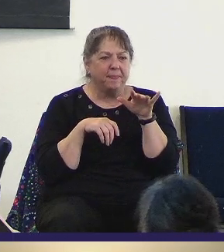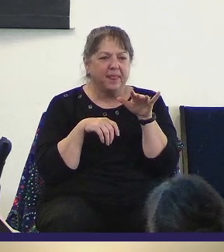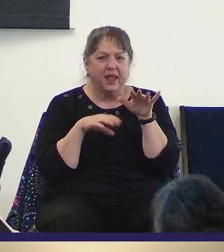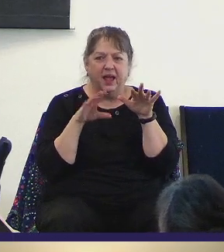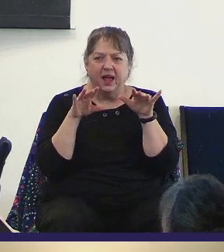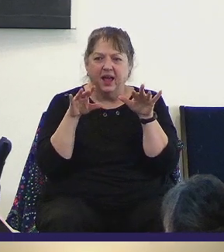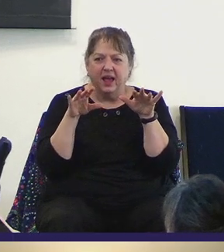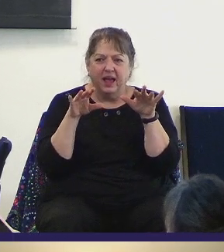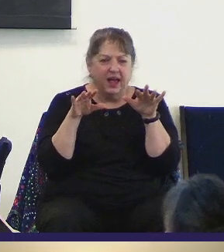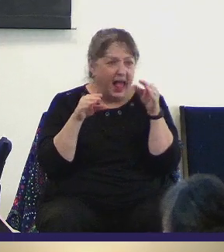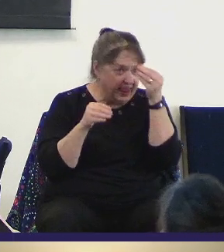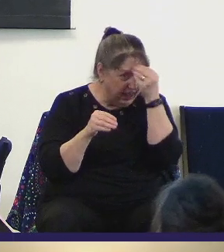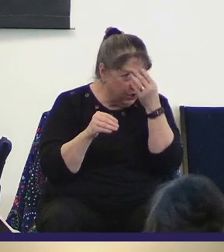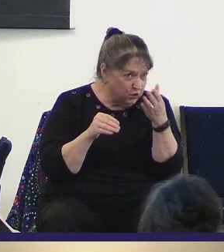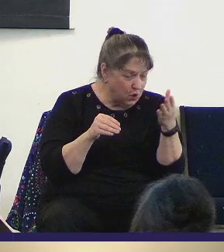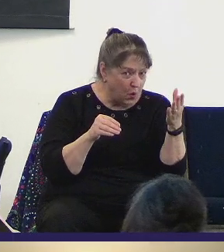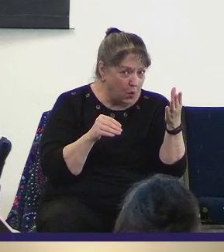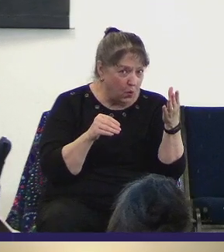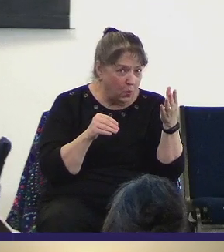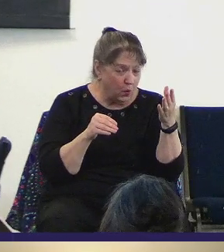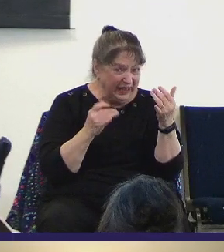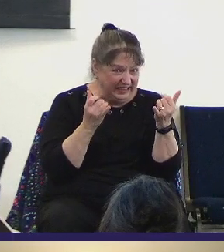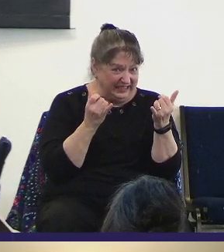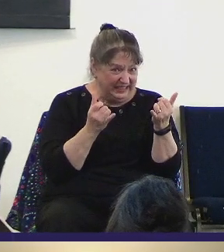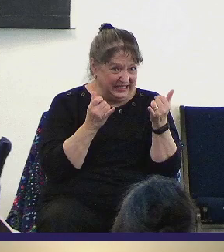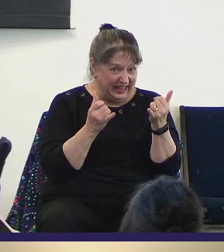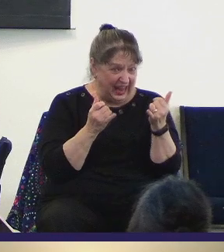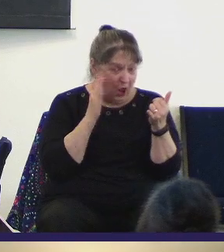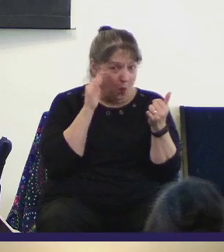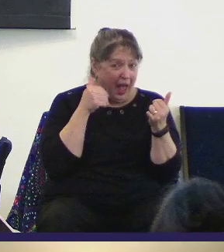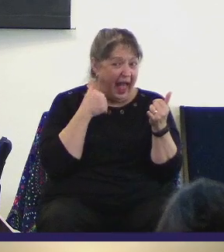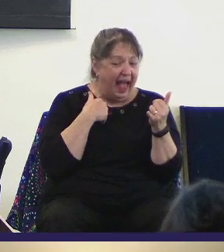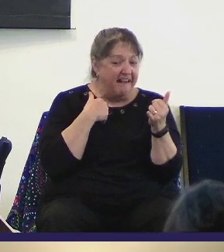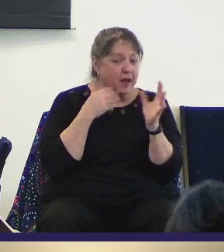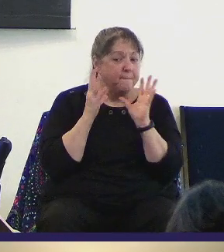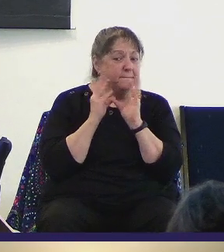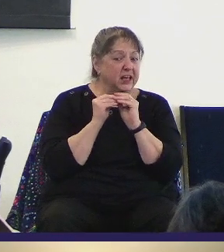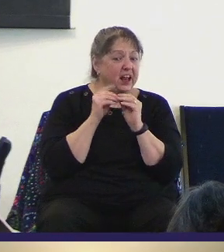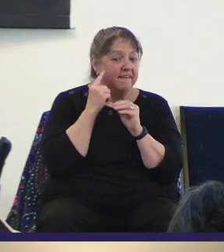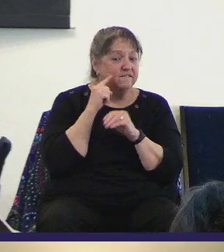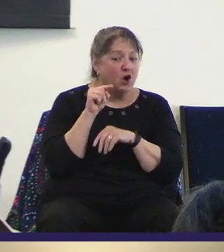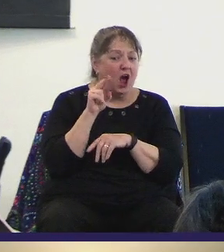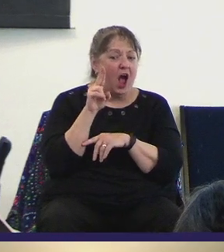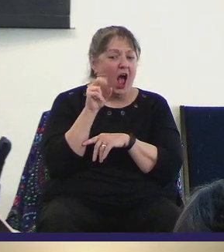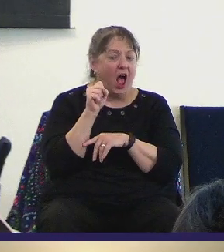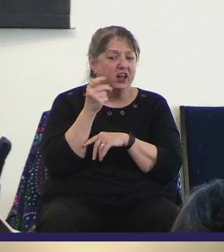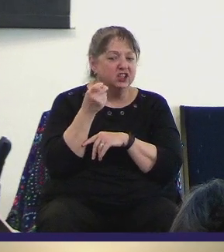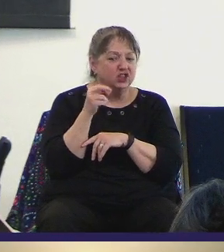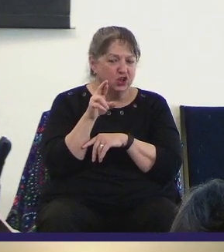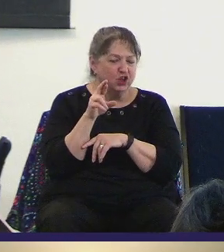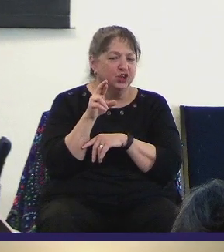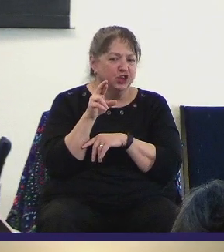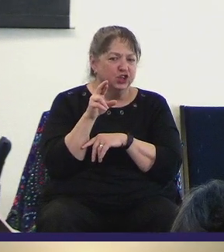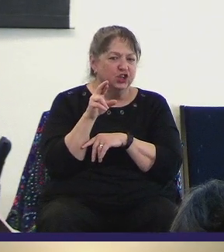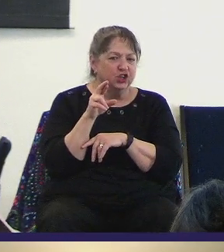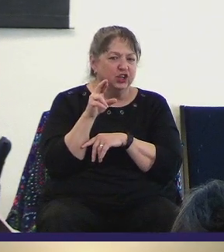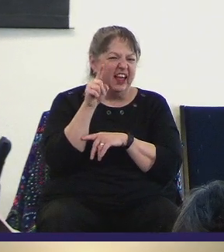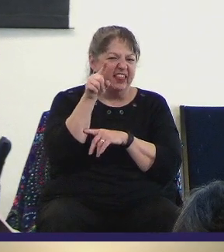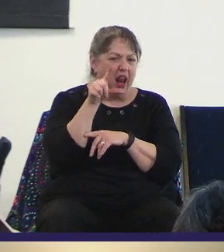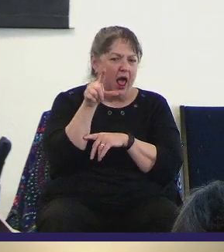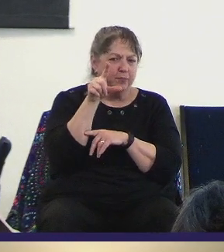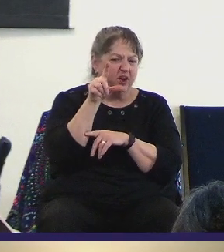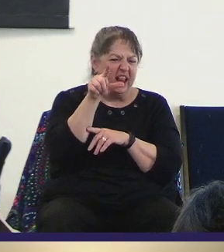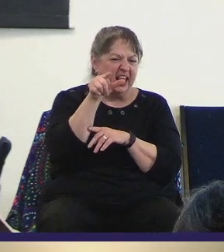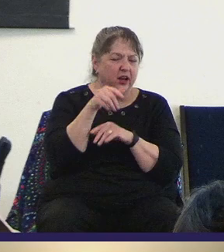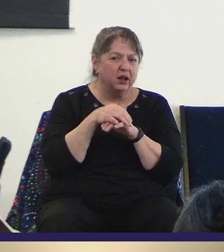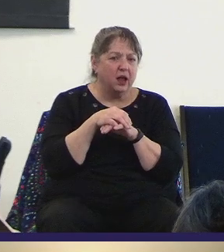Yeah, just want to know, let you know there is a brief meeting today for the ushers in the library following our service today. And